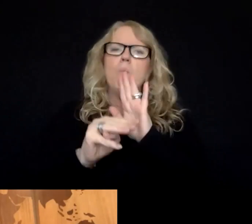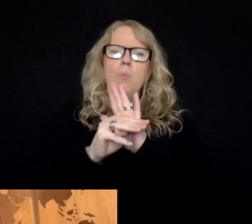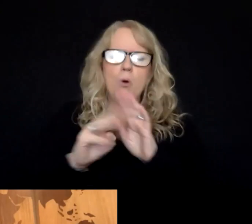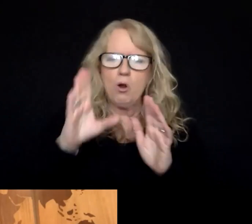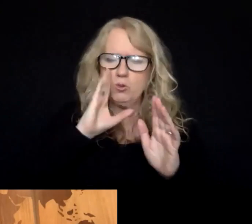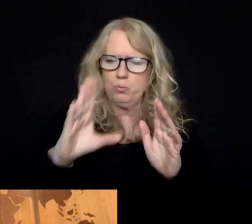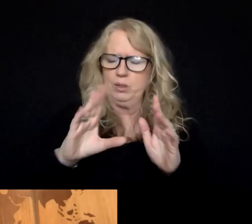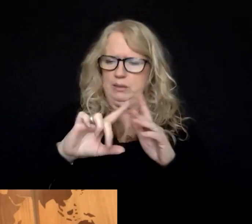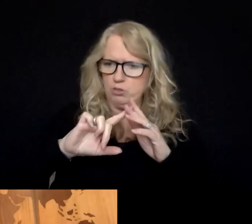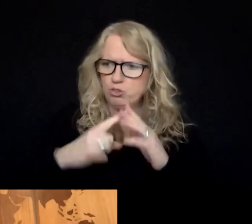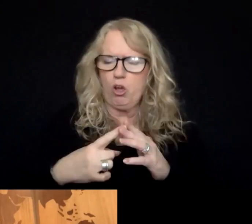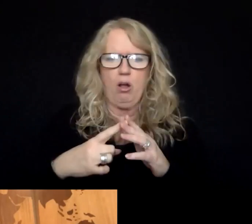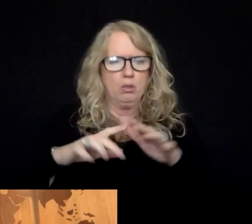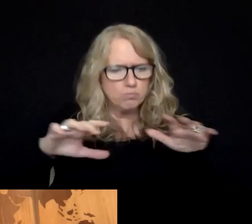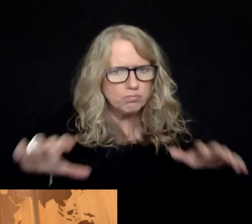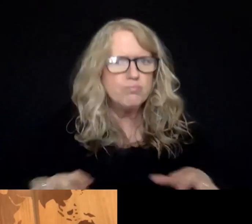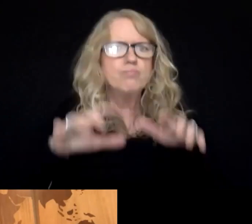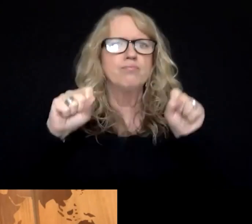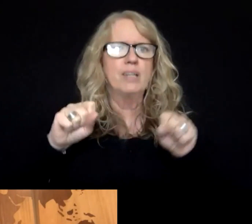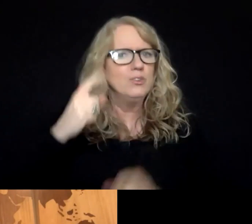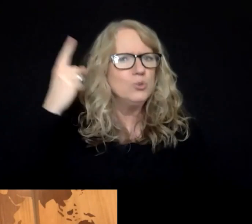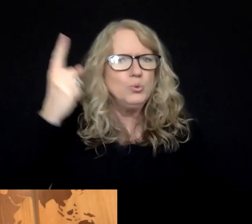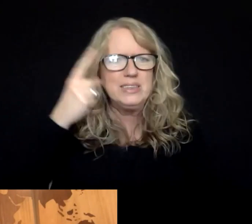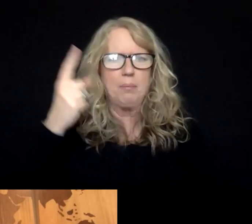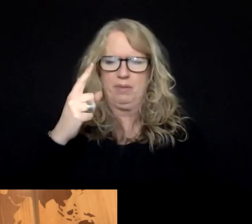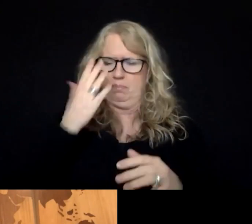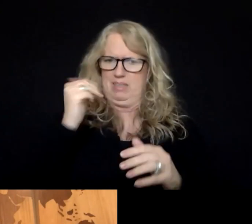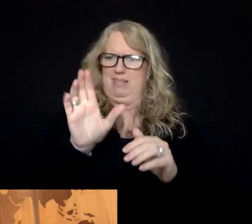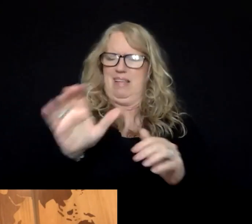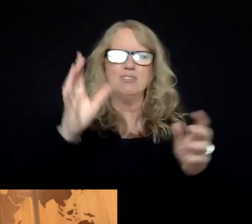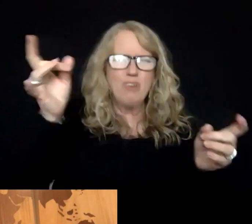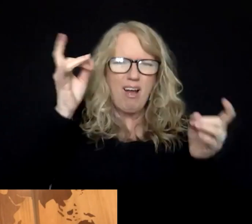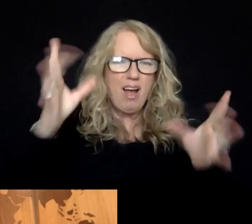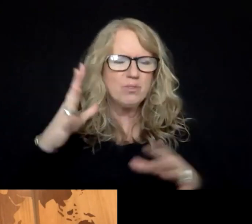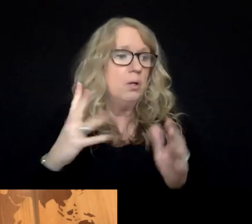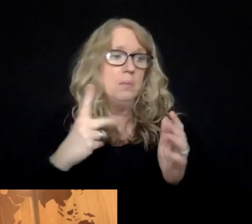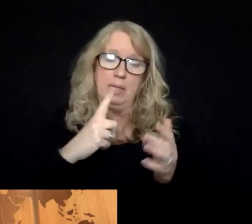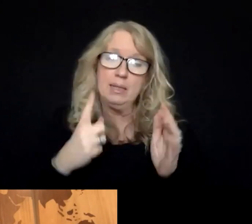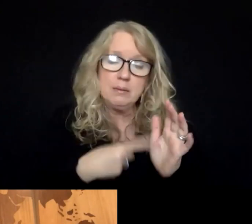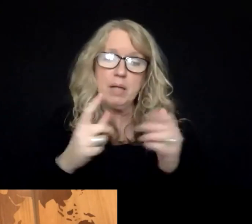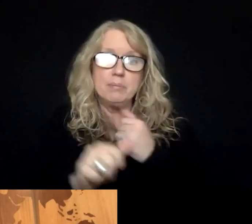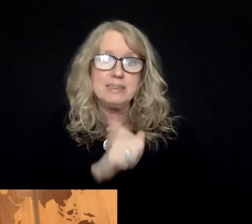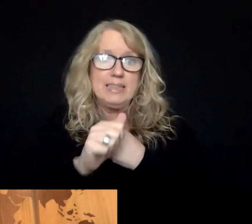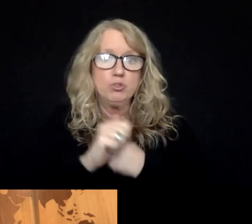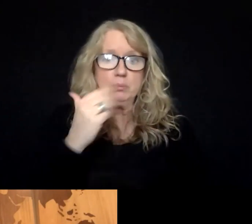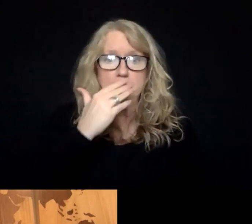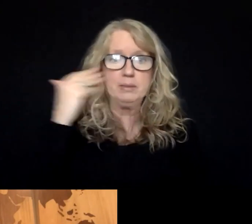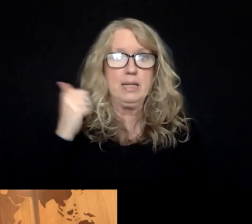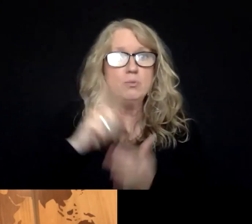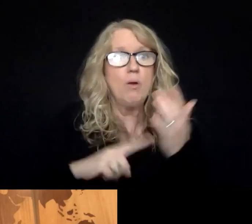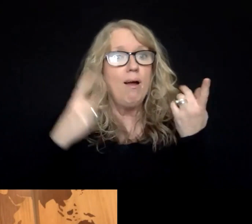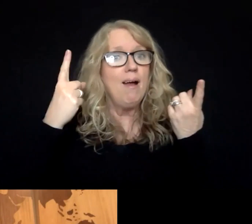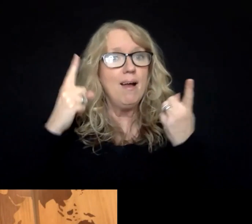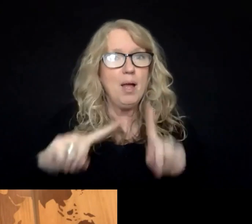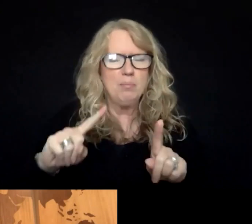go and do something about something awful like that. But some of the time it's incredibly dangerous because what you're wound up with is